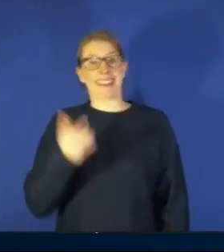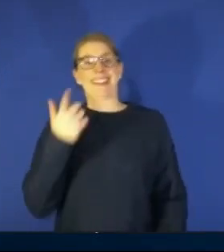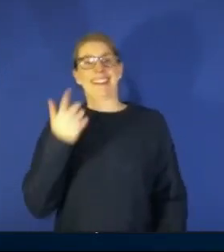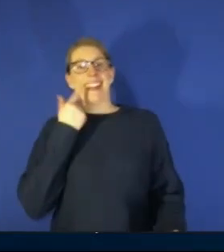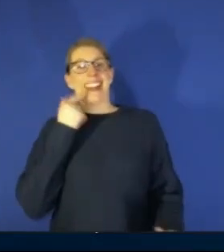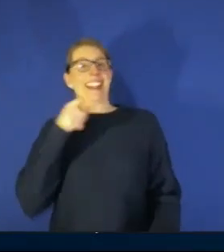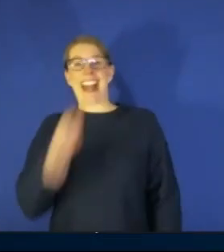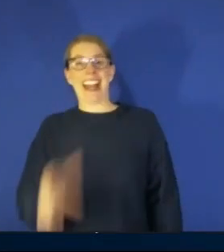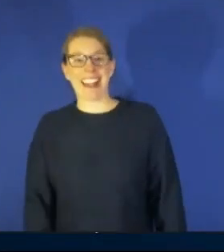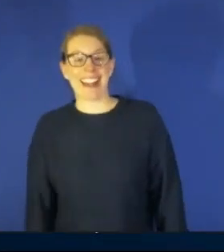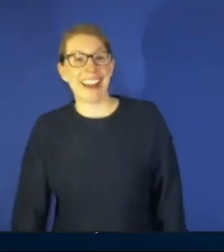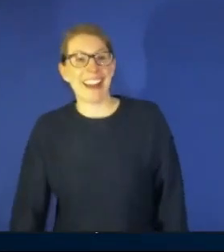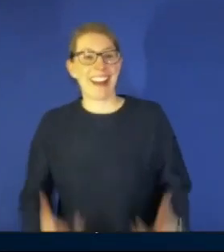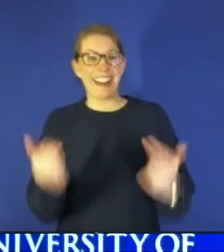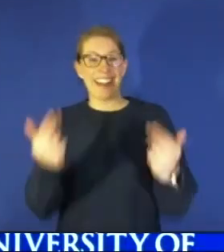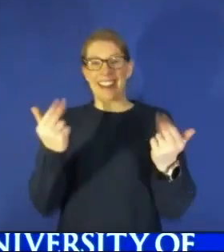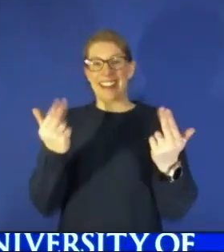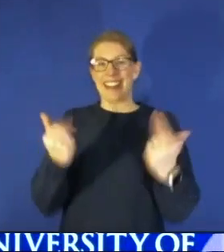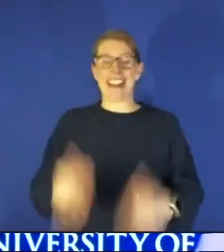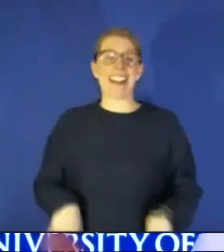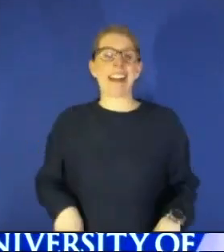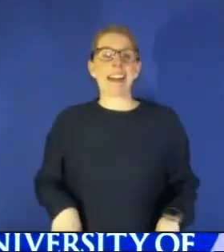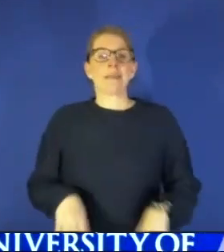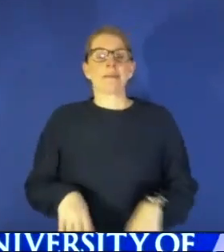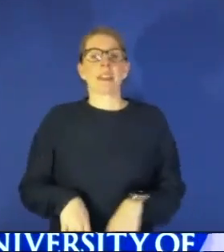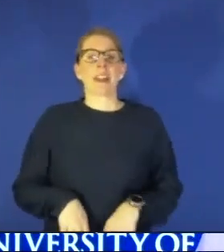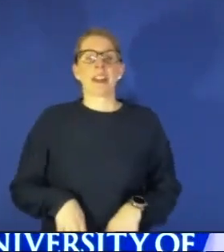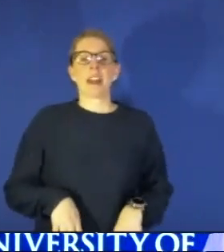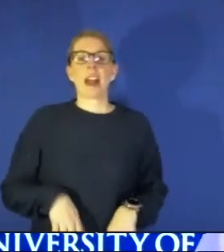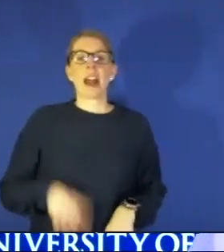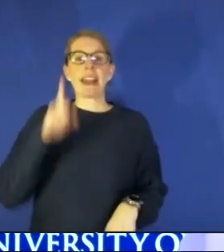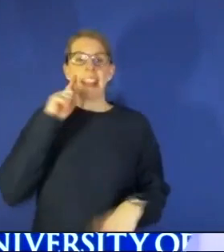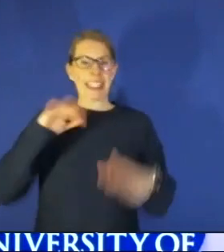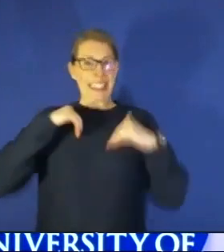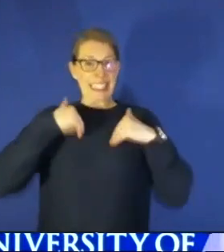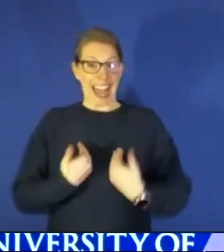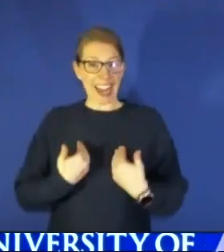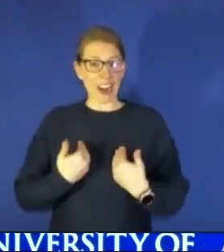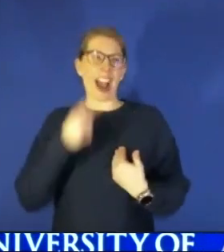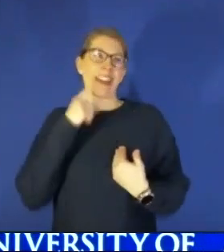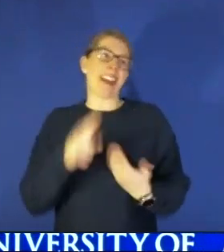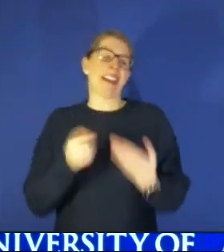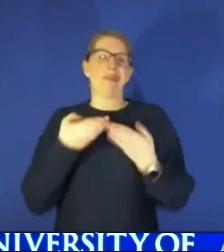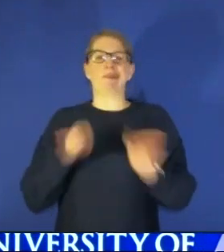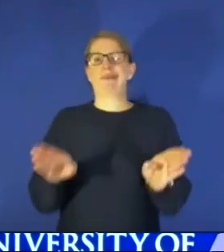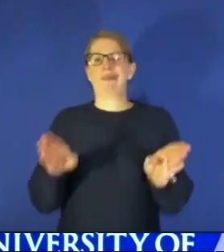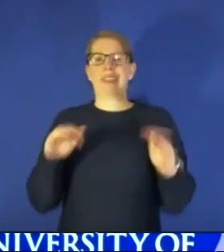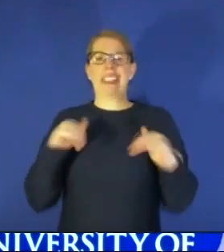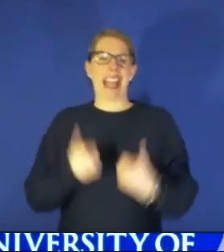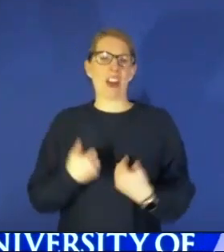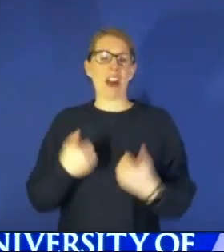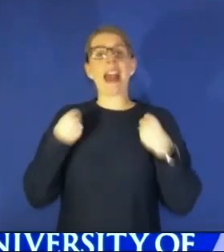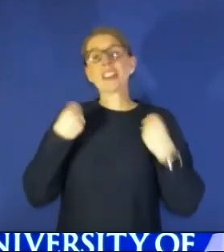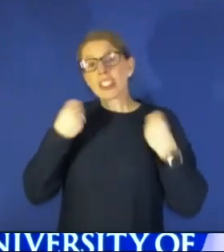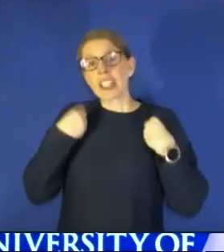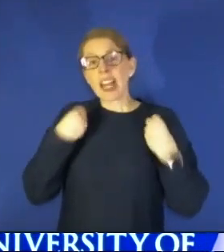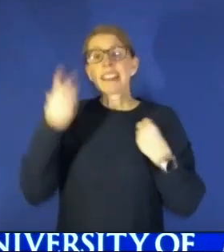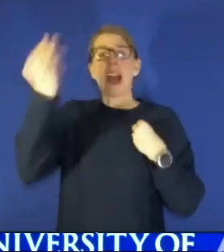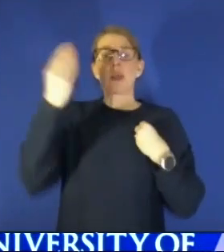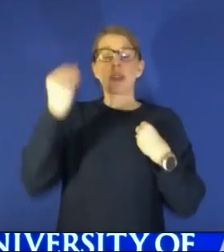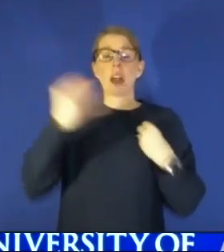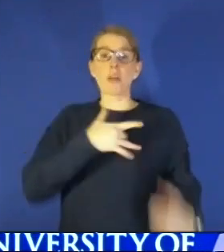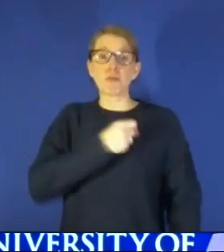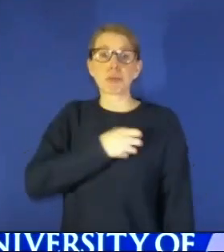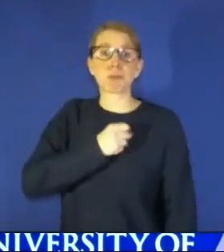first thing, I think when we talk about just tired, I think there's just a general tiredness. And I think exercise, getting out, getting your heart pumping,